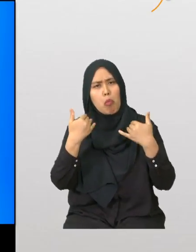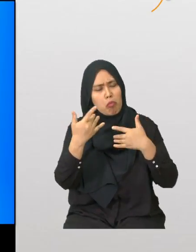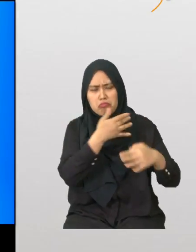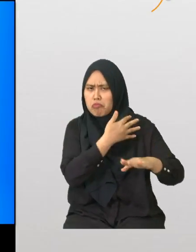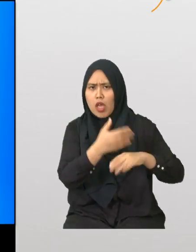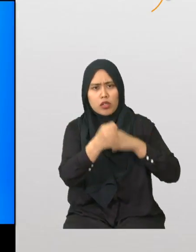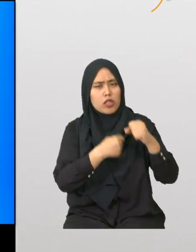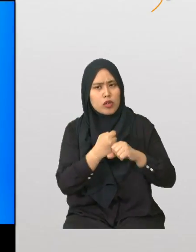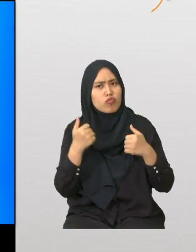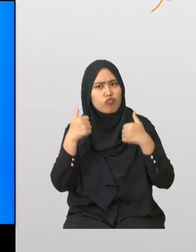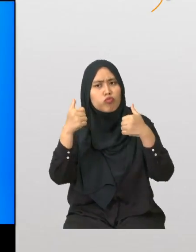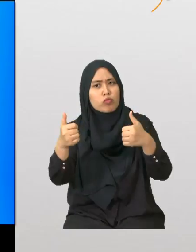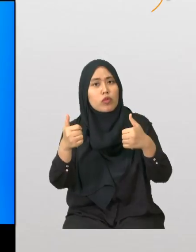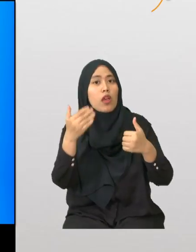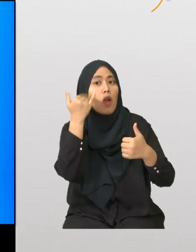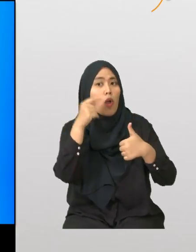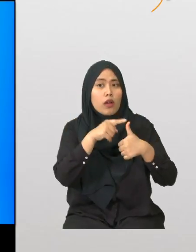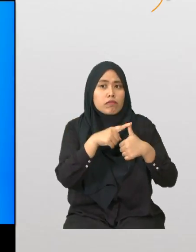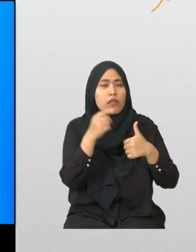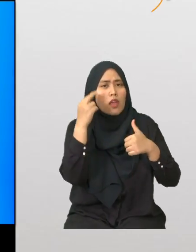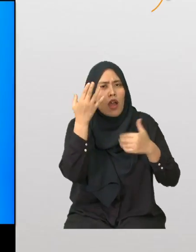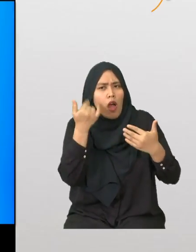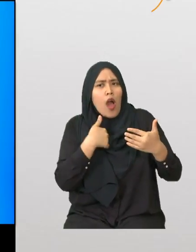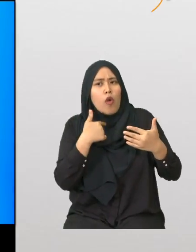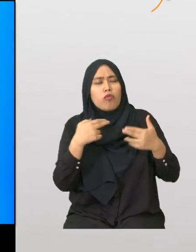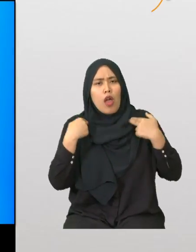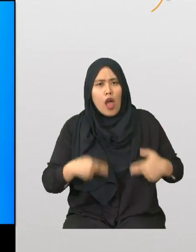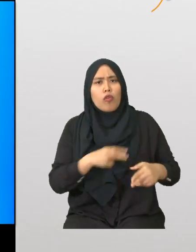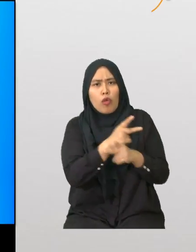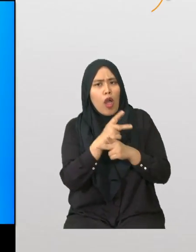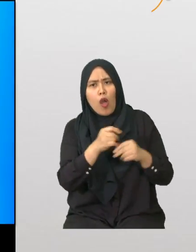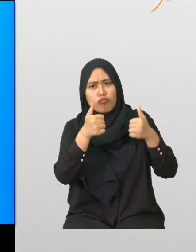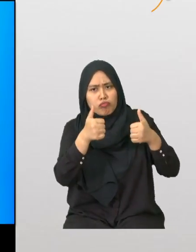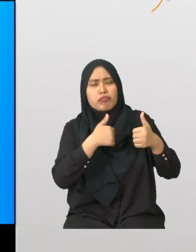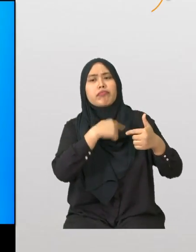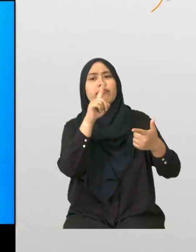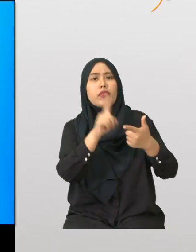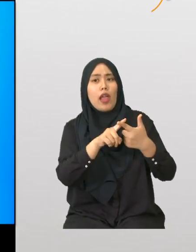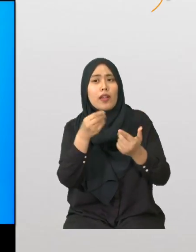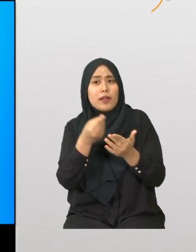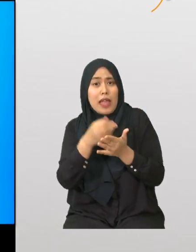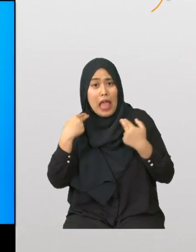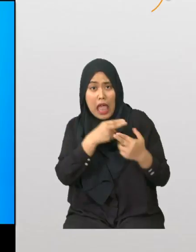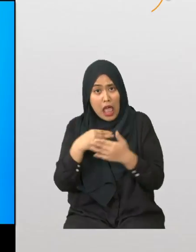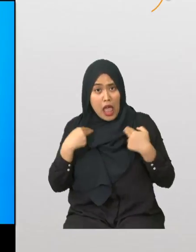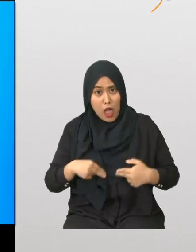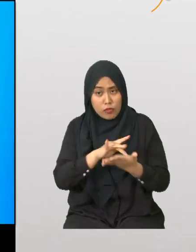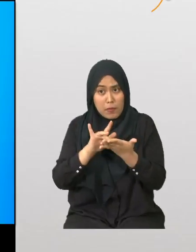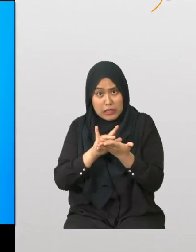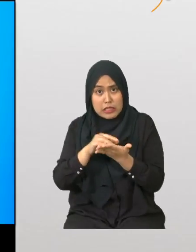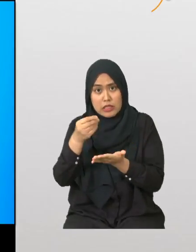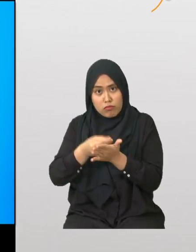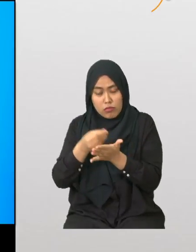good healthcare outcomes, it's held national healthcare spending low, and also kept healthcare affordable to